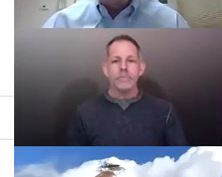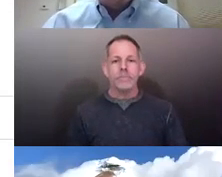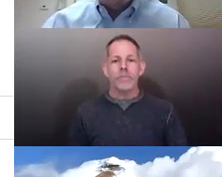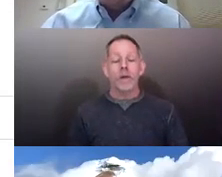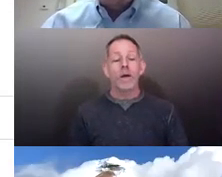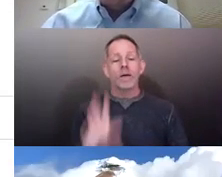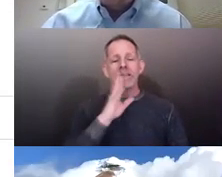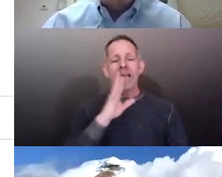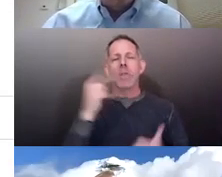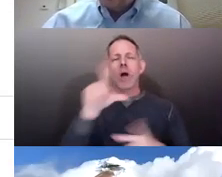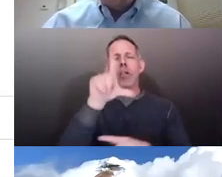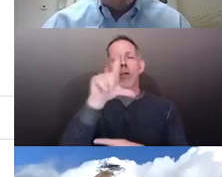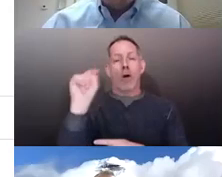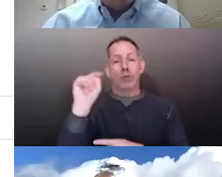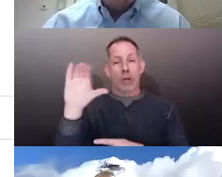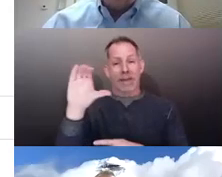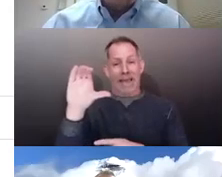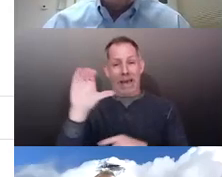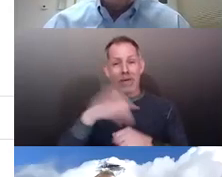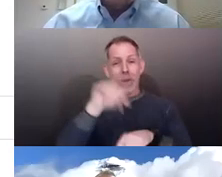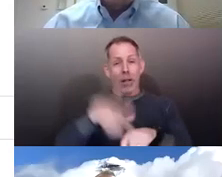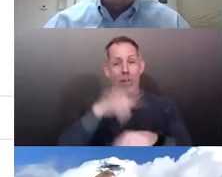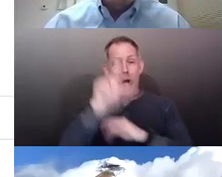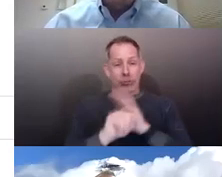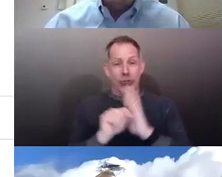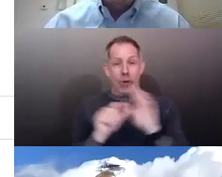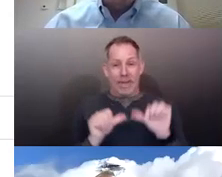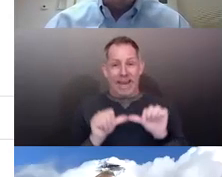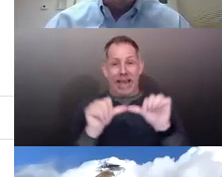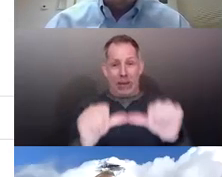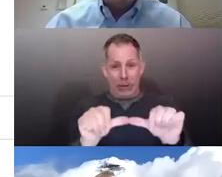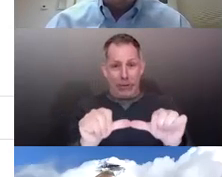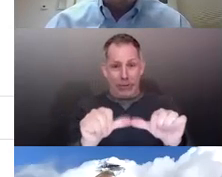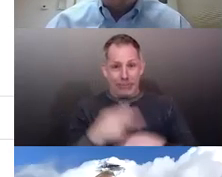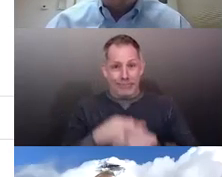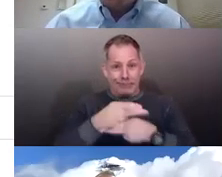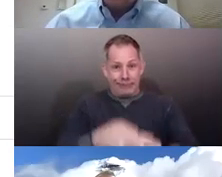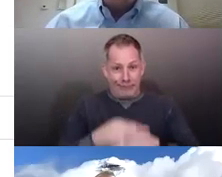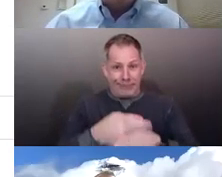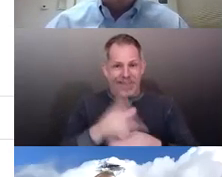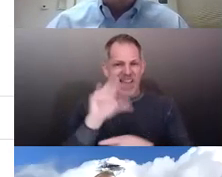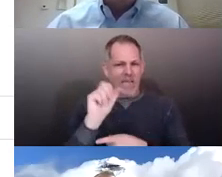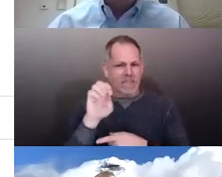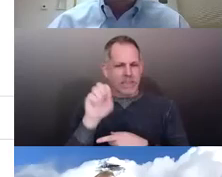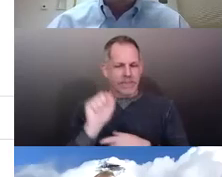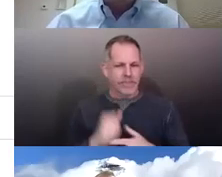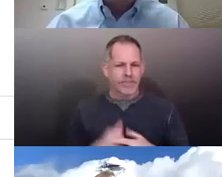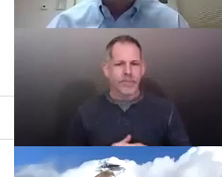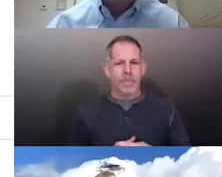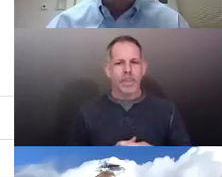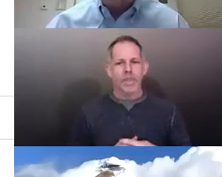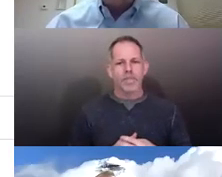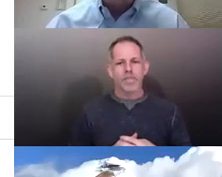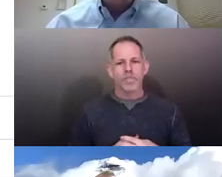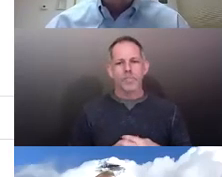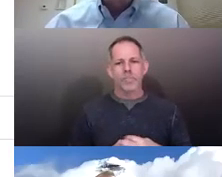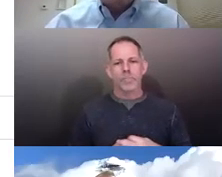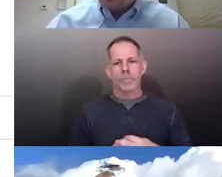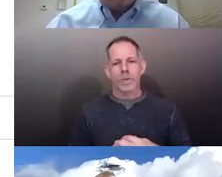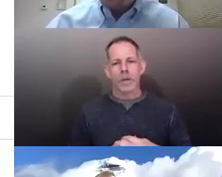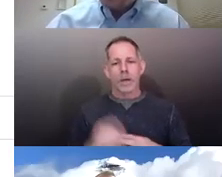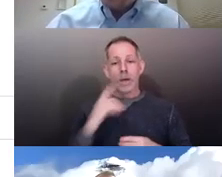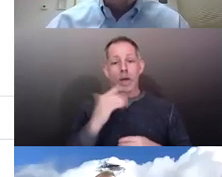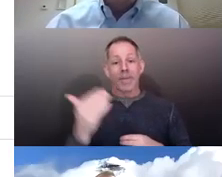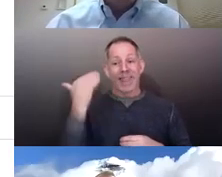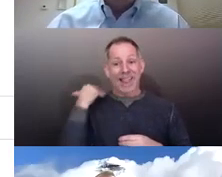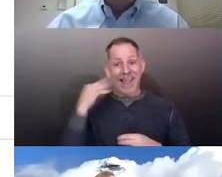was really we were in trouble with the long-term care facilities having all those cases back in March, April, and May. We got